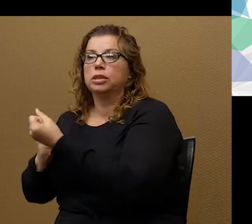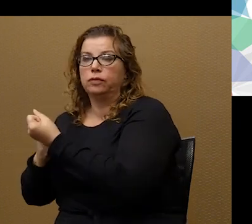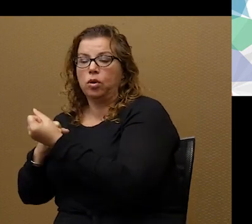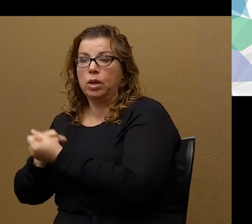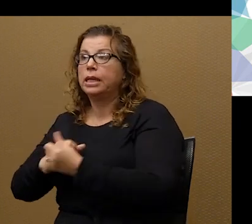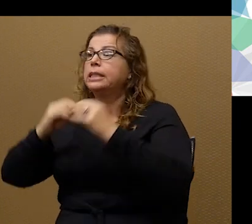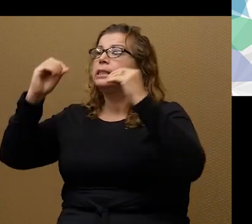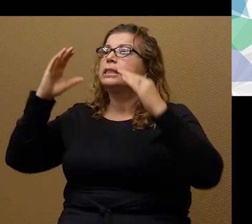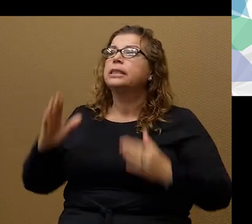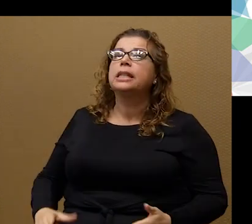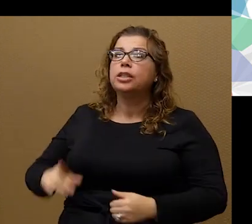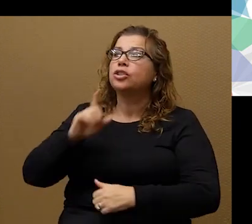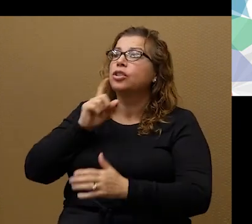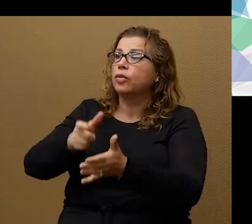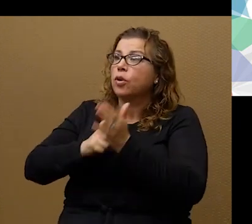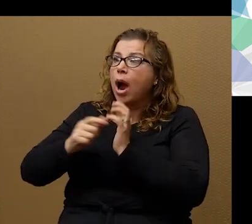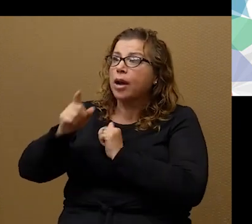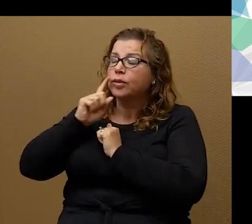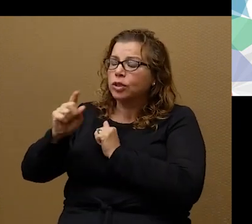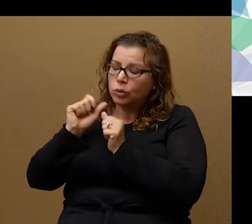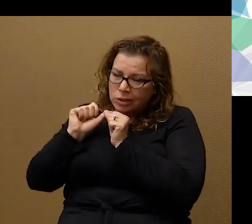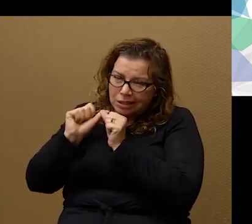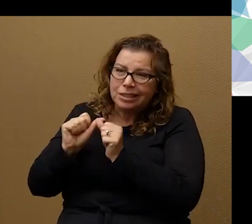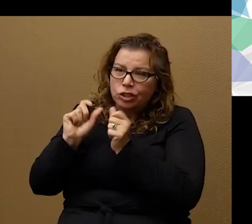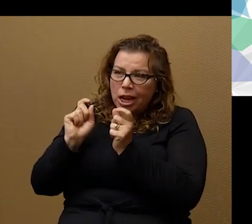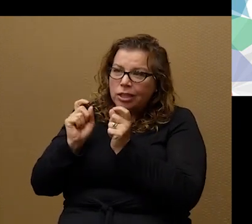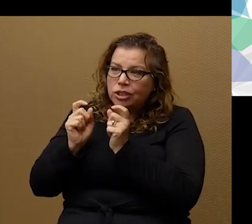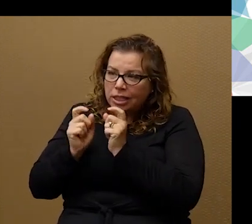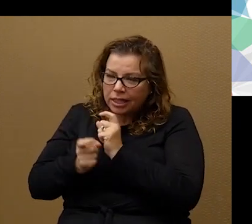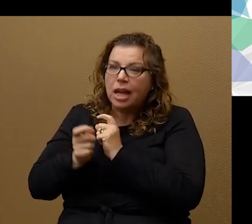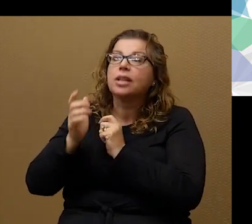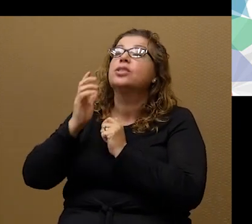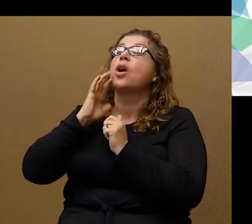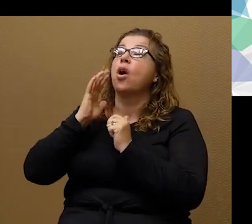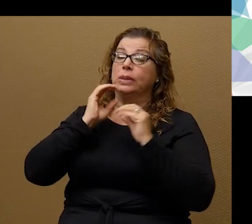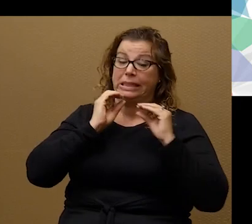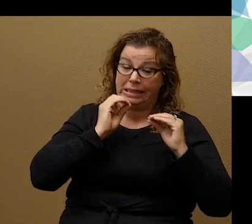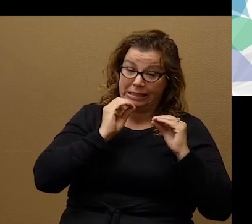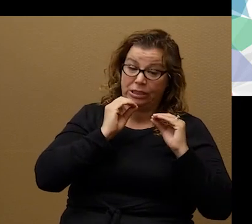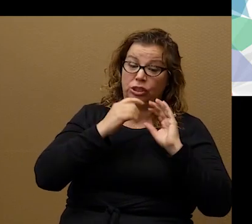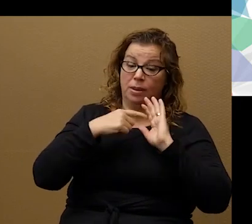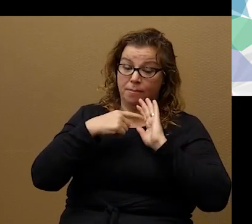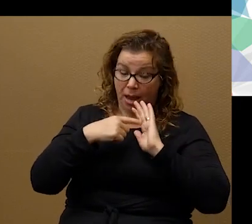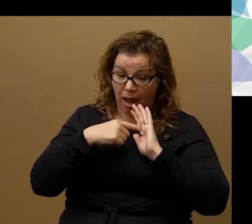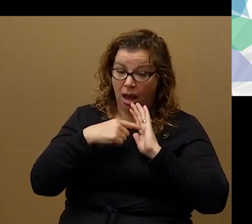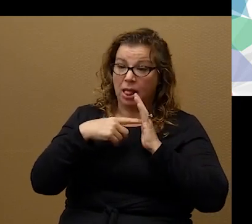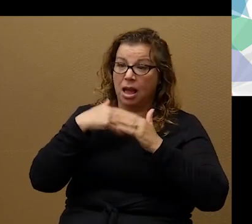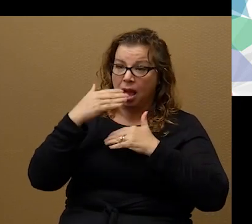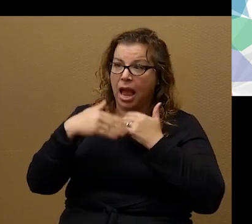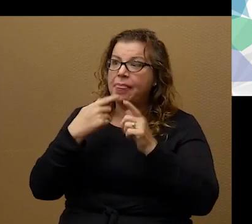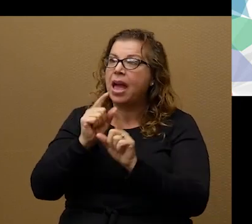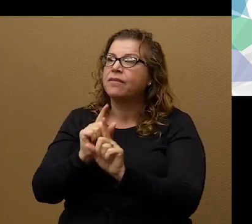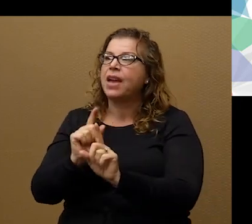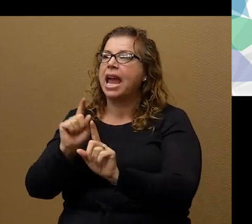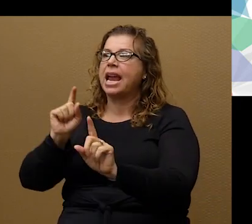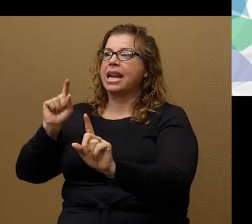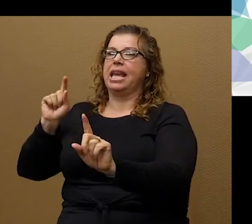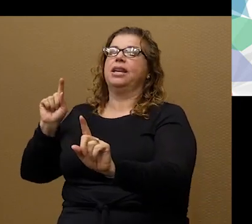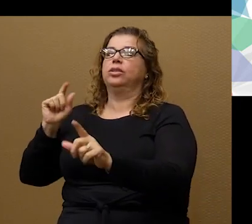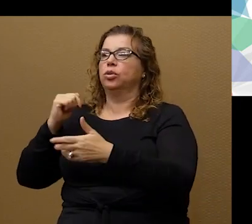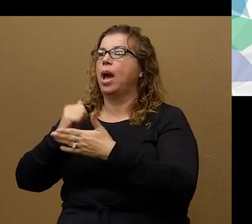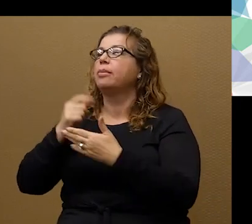progressively shaping, modeling, cueing, and eventually fading to increase the independent use of problem